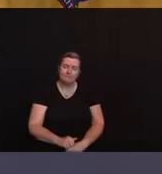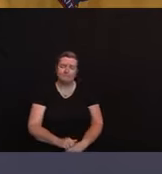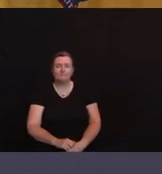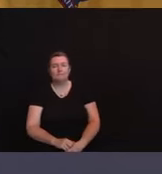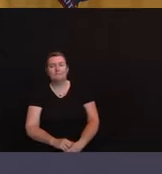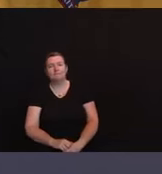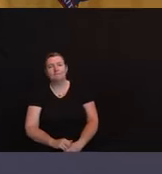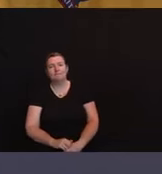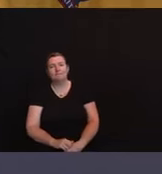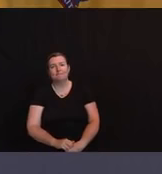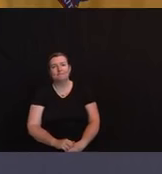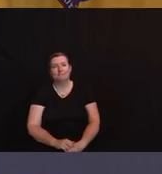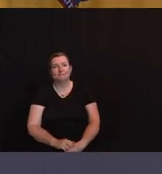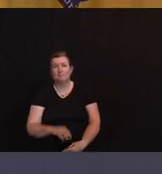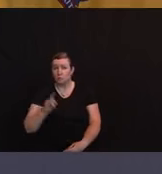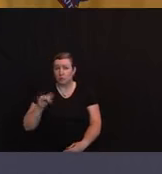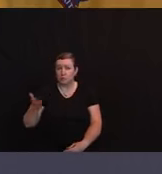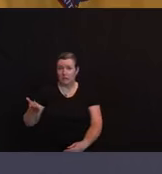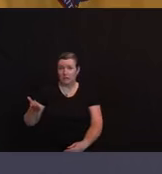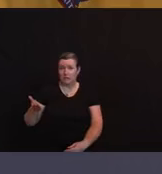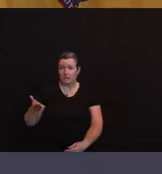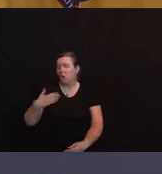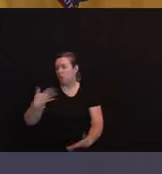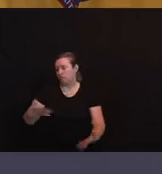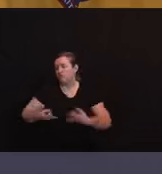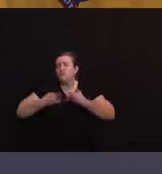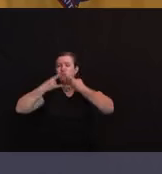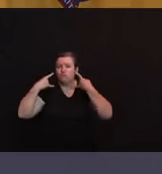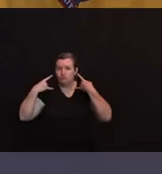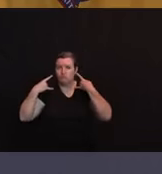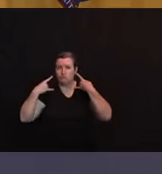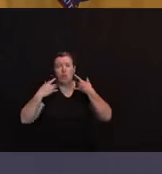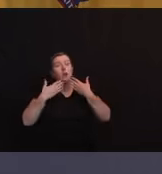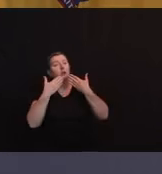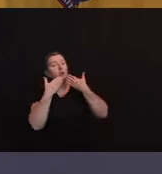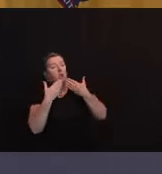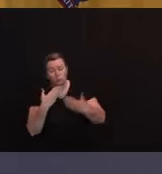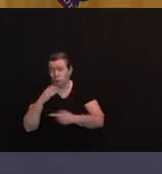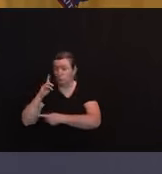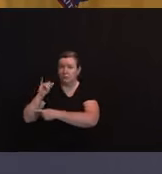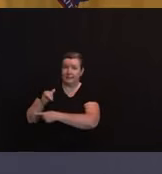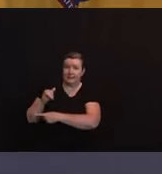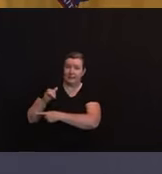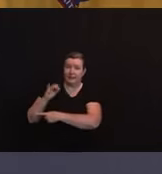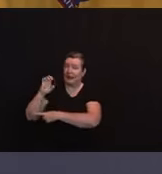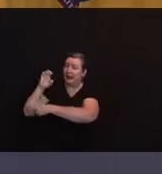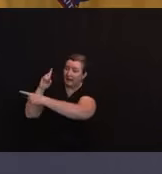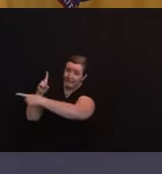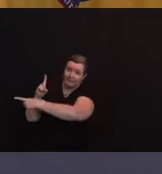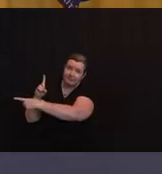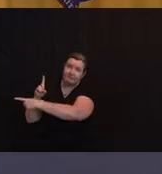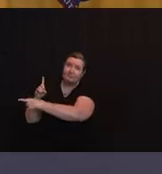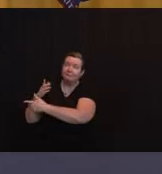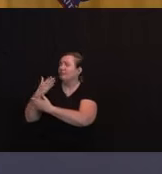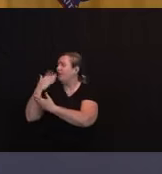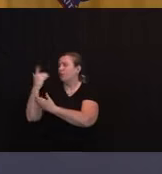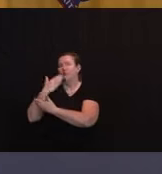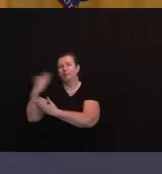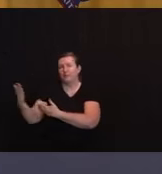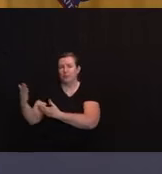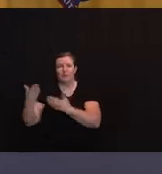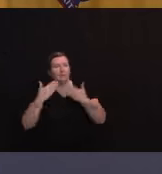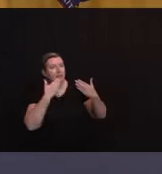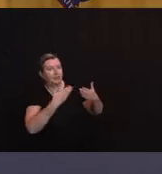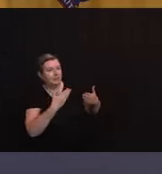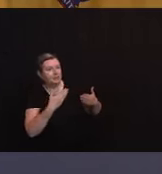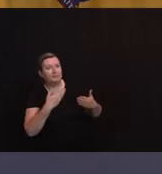Judy, I'm going to mask up if that's all right. I want to thank Judy and Ed, as always, for being here. Pat, likewise. Jared, Matt